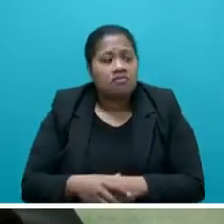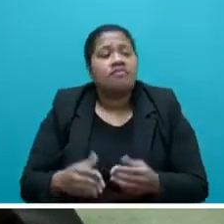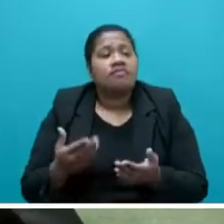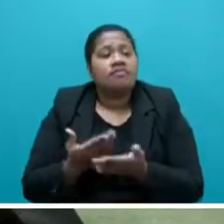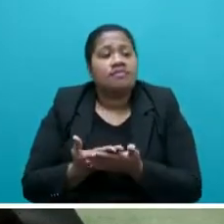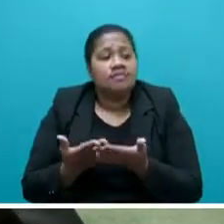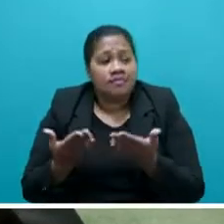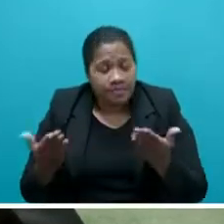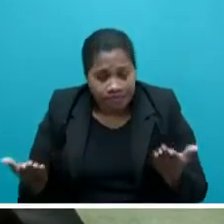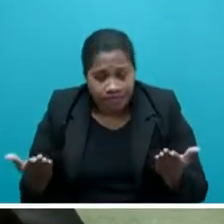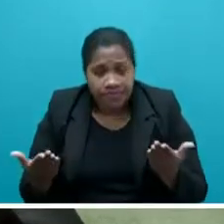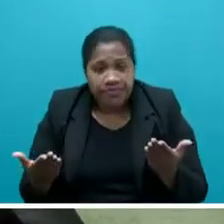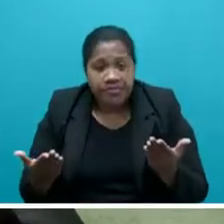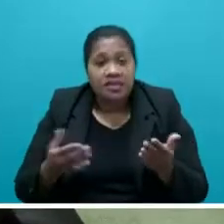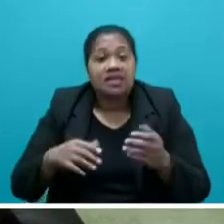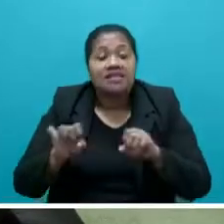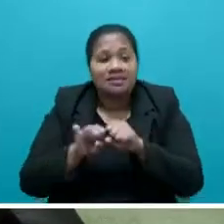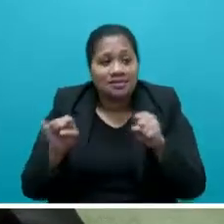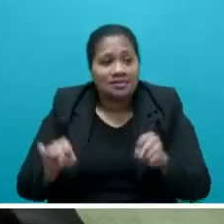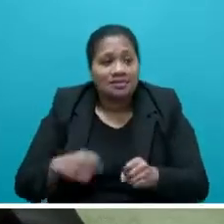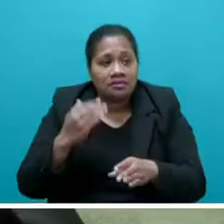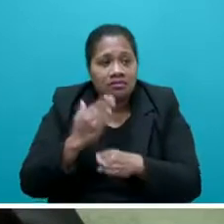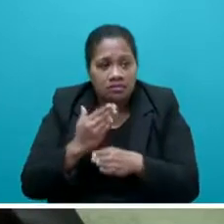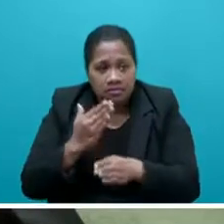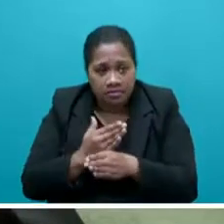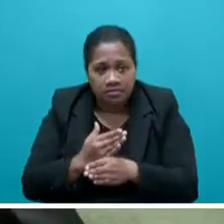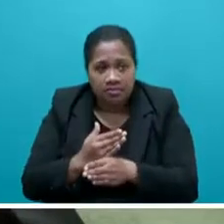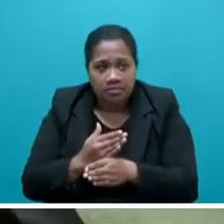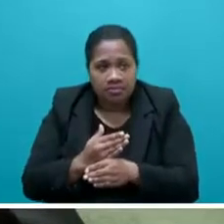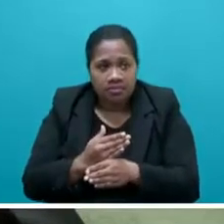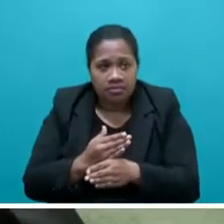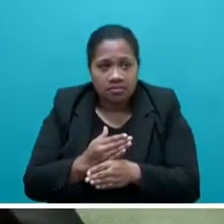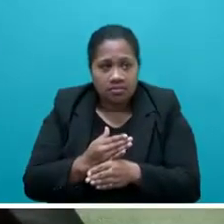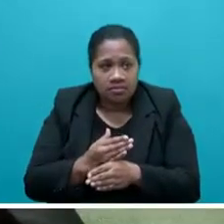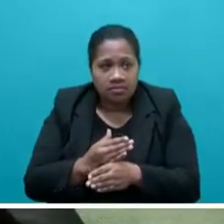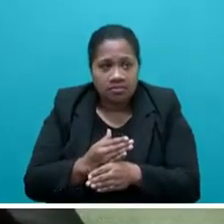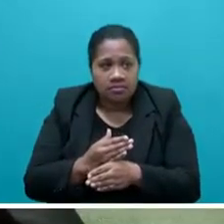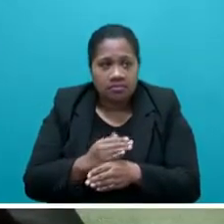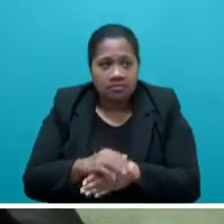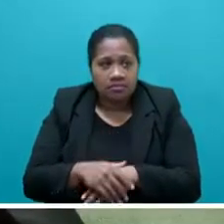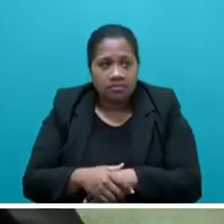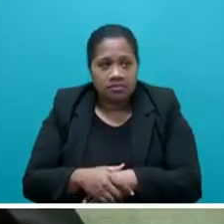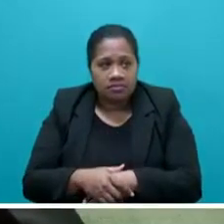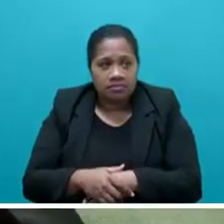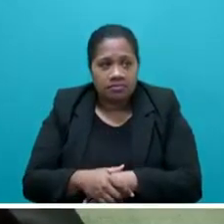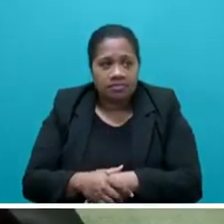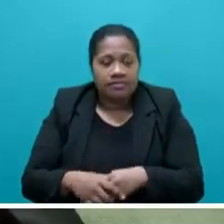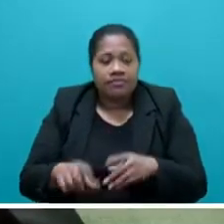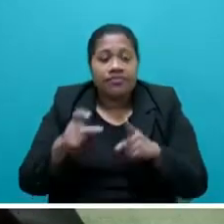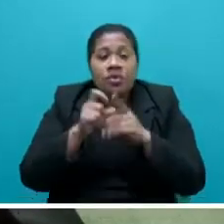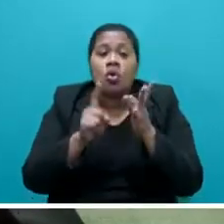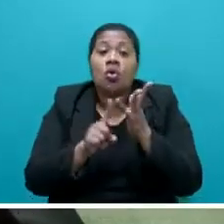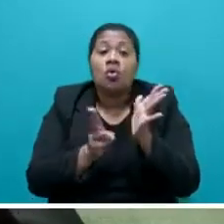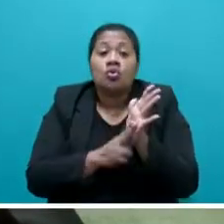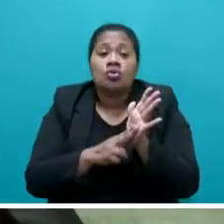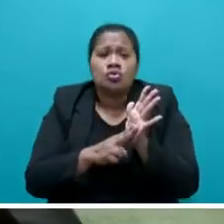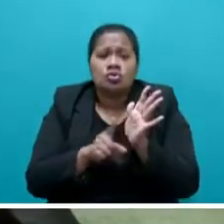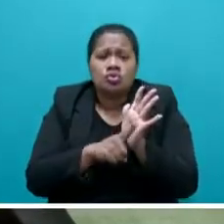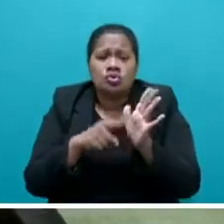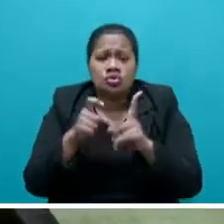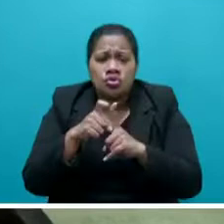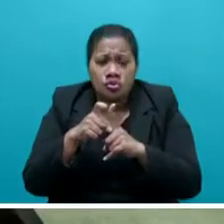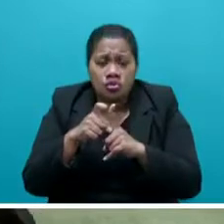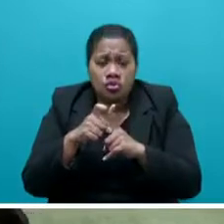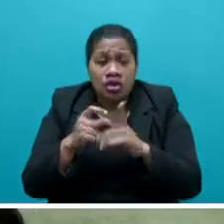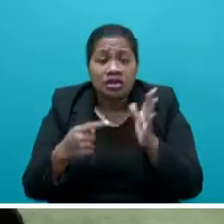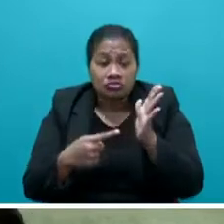electoral system worked. Single member constituency. Donald Trump did not get majority of the votes of the Americans, but through the Electoral College votes